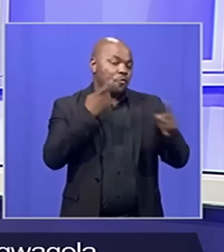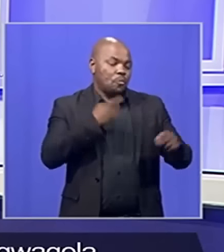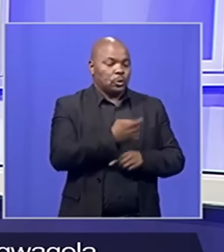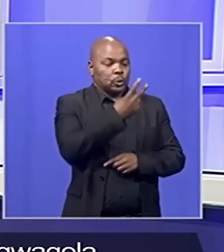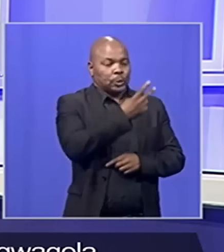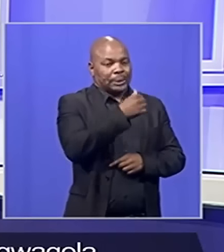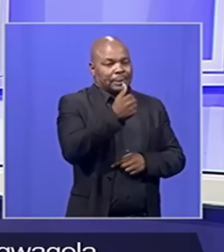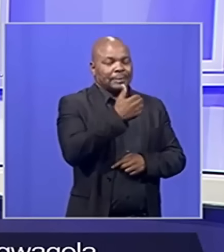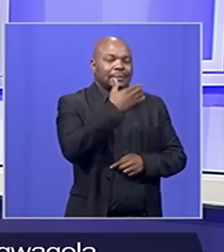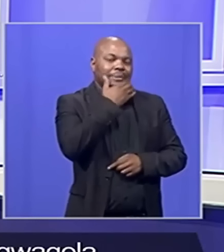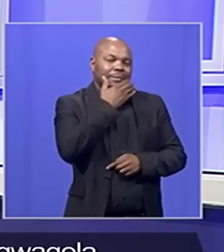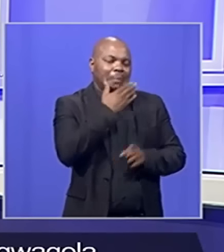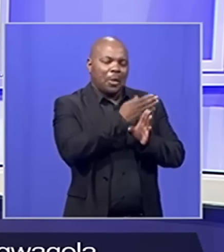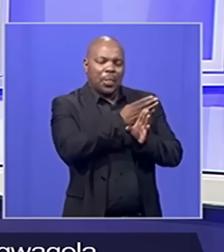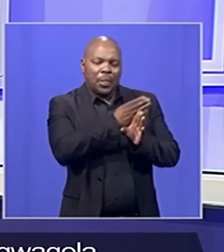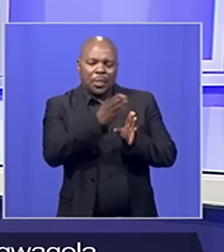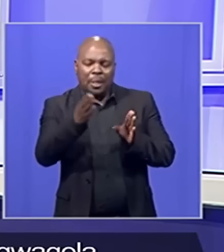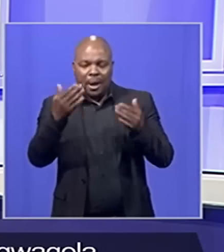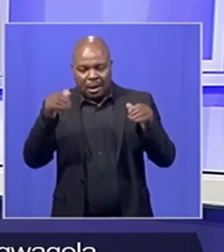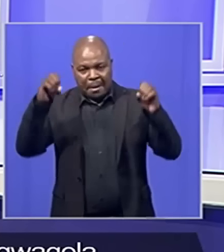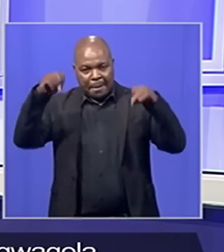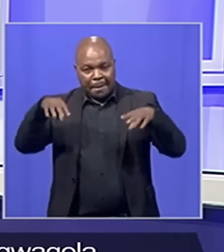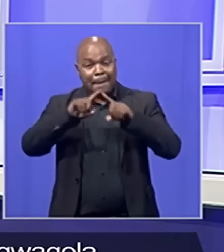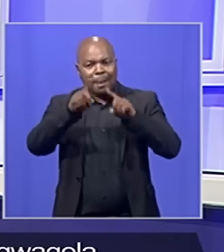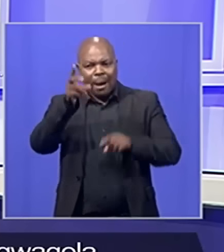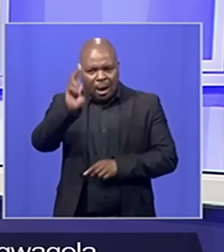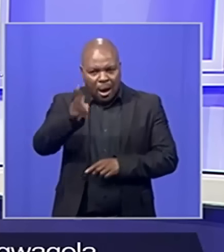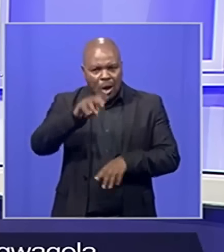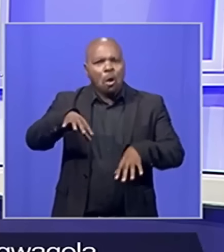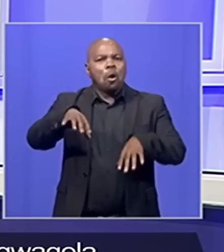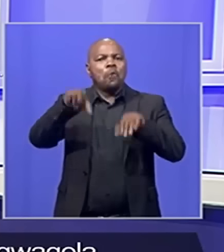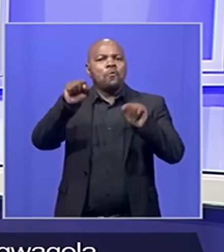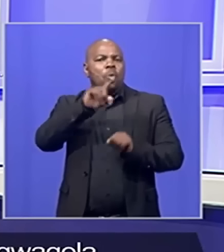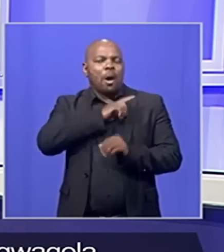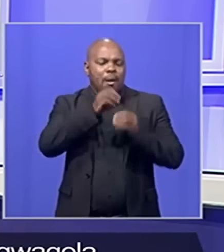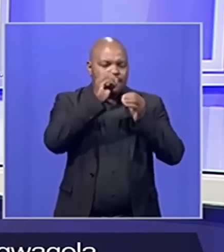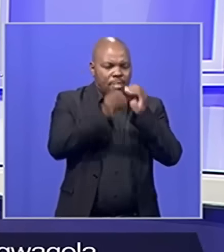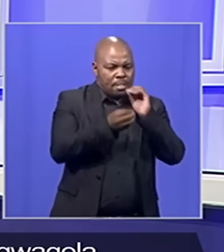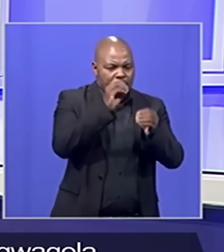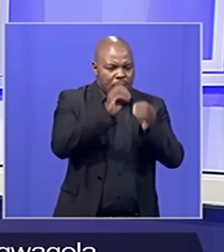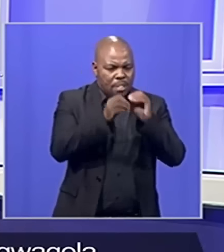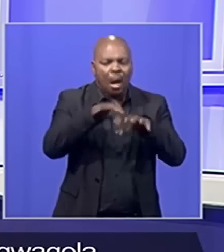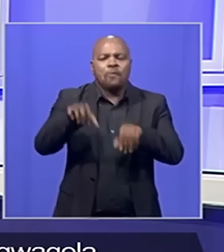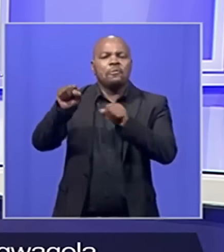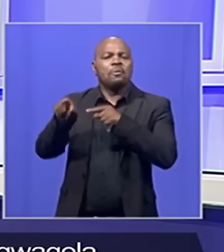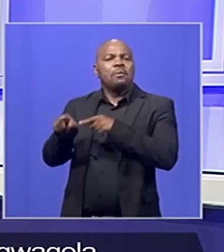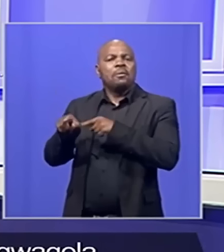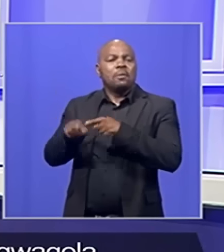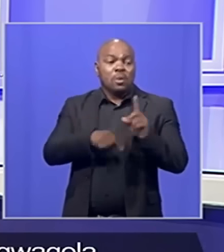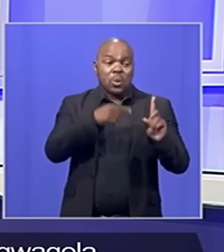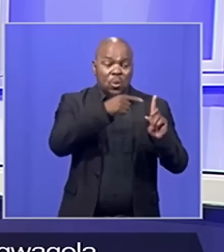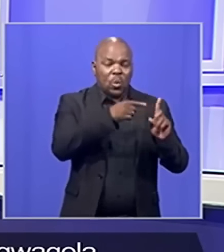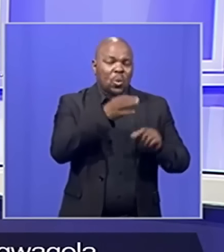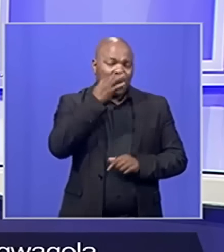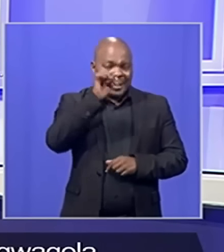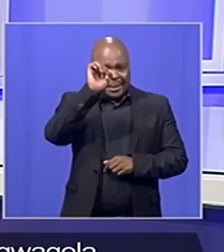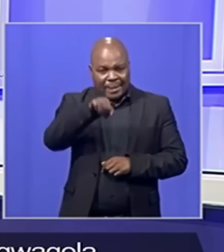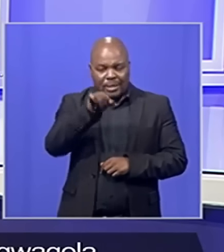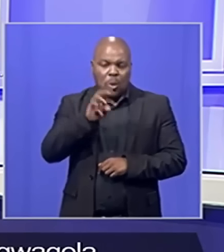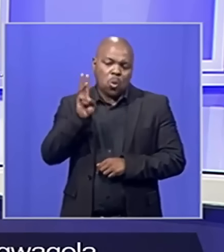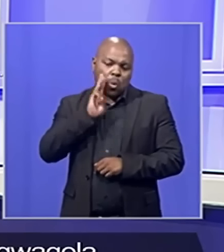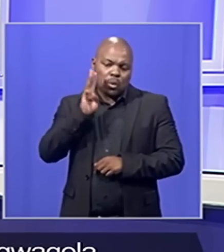ya Manthole fela go bile le kgaotšo e nngwe gape nakong ya ge mošomo wa go lokiša o tšwela pele Bushielo o hlatsetše gore pipe